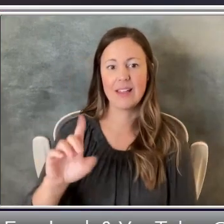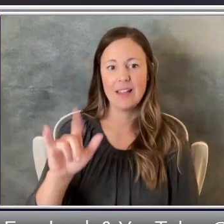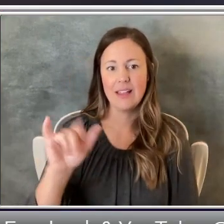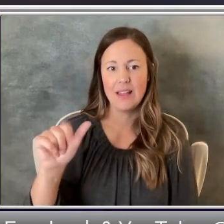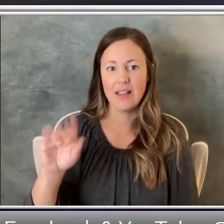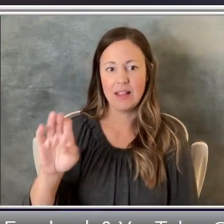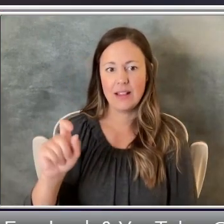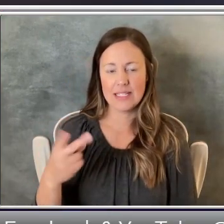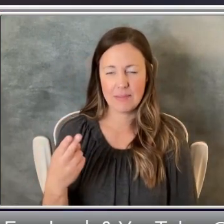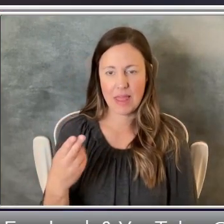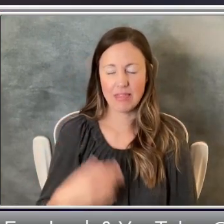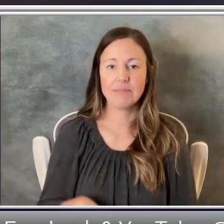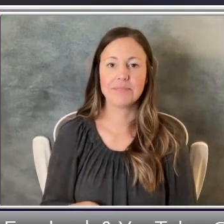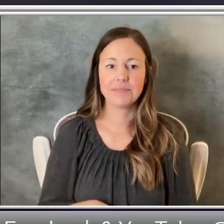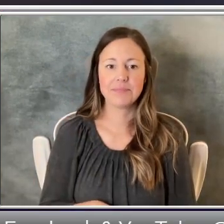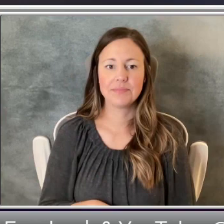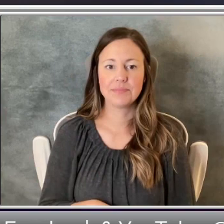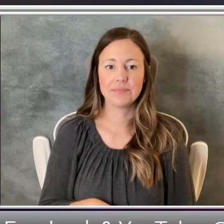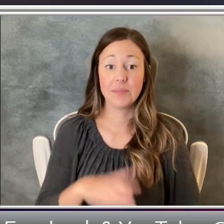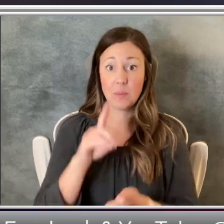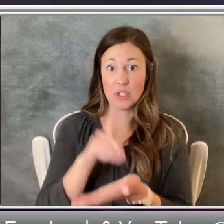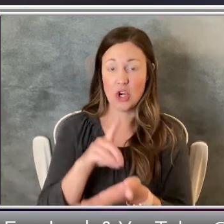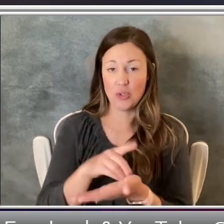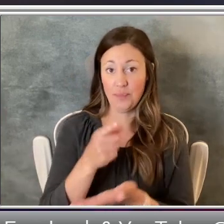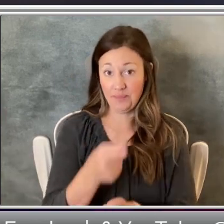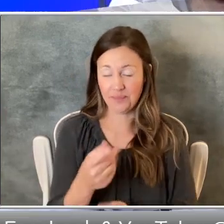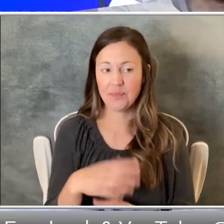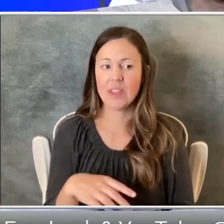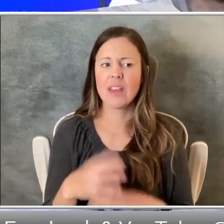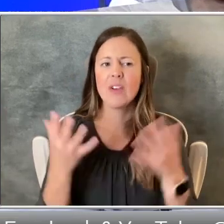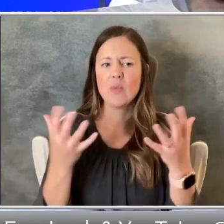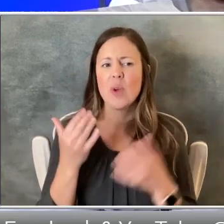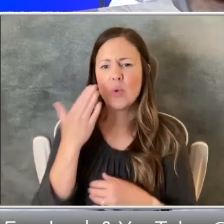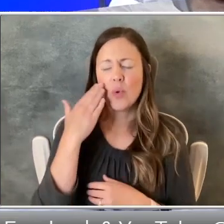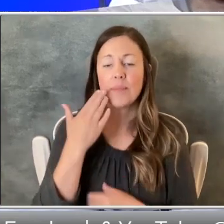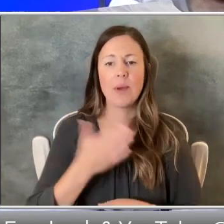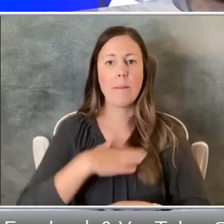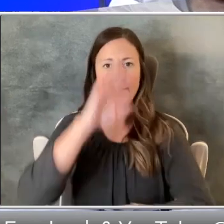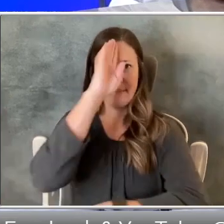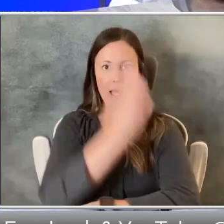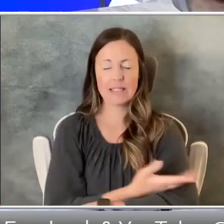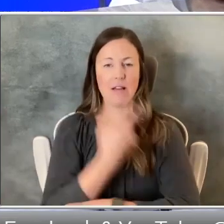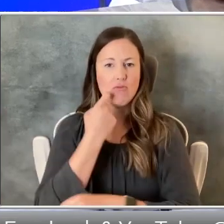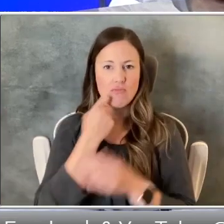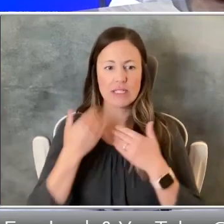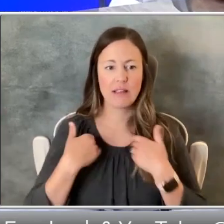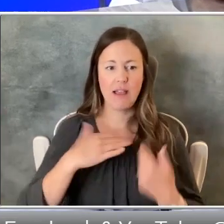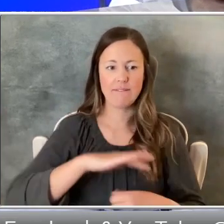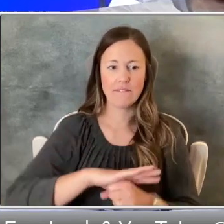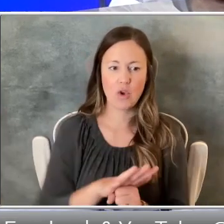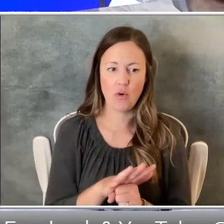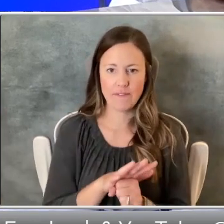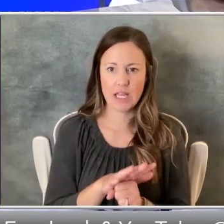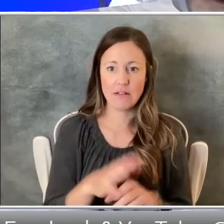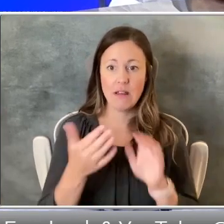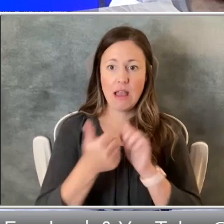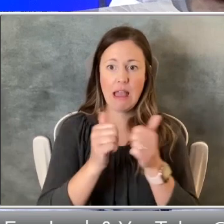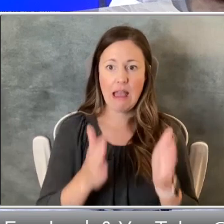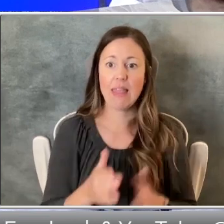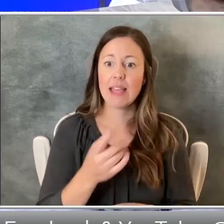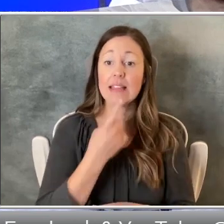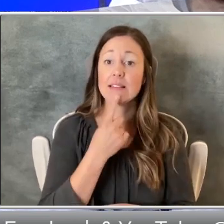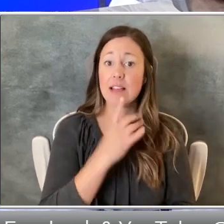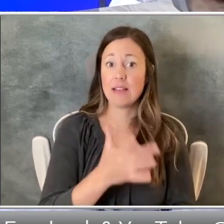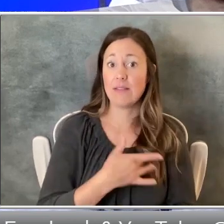question. This is for Dr. Sheldon. Elizabeth writes, my son recently had COVID, is an athlete. He says he feels fine